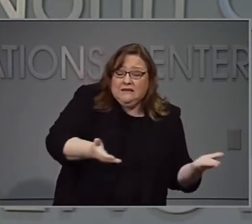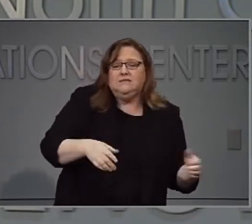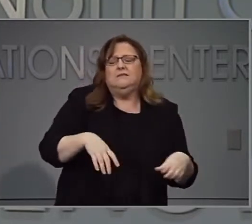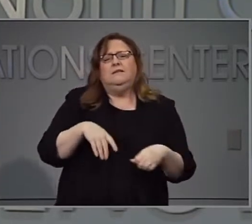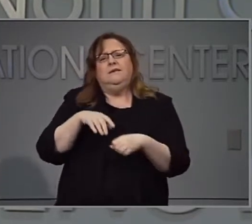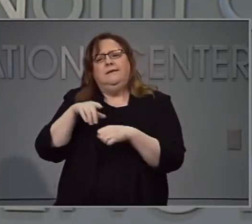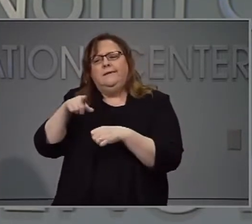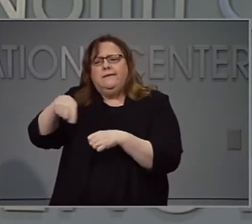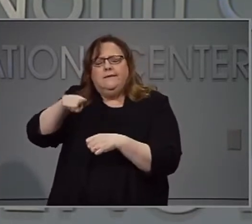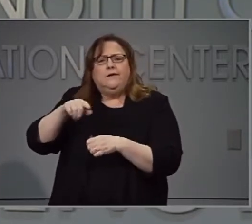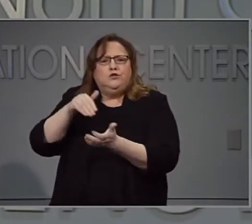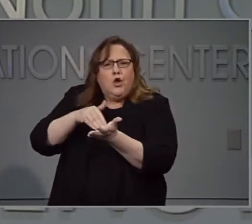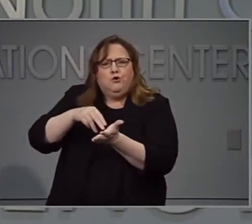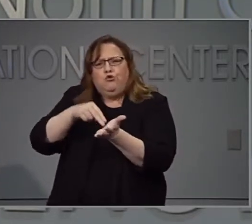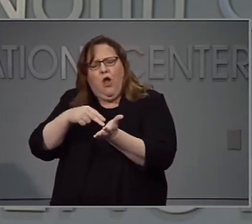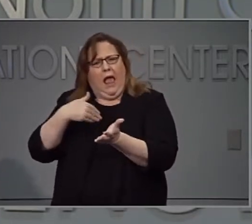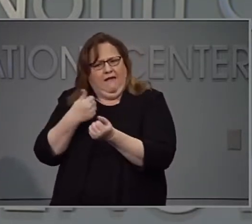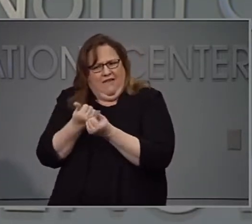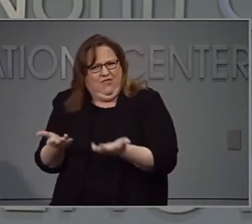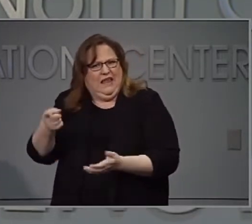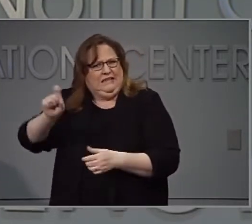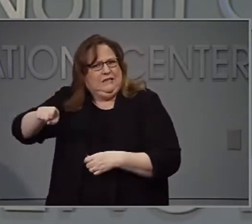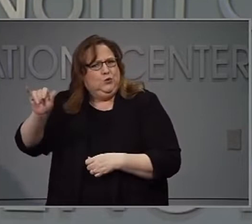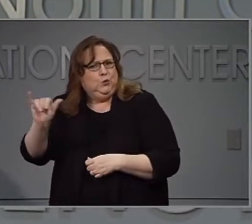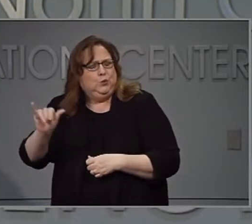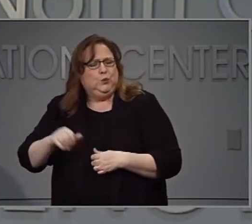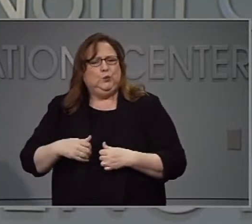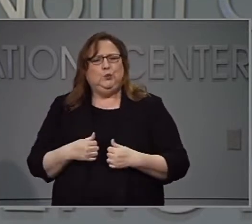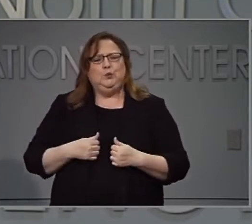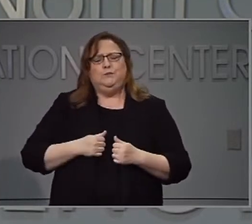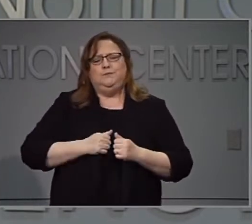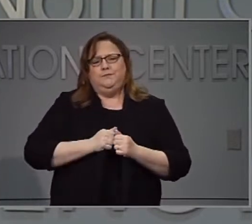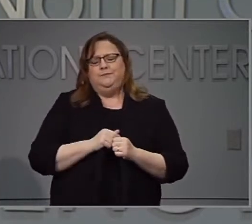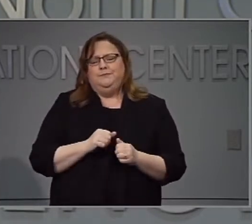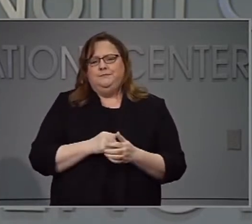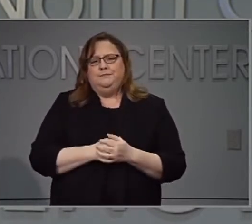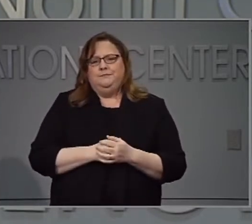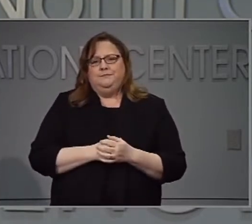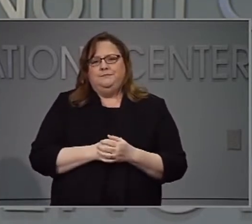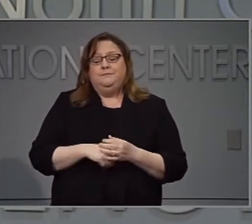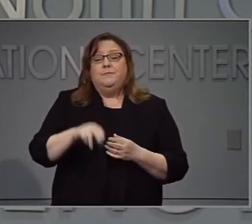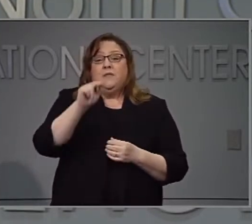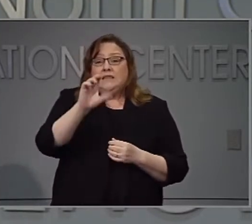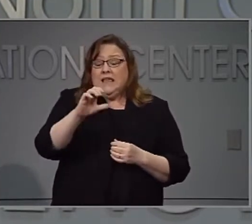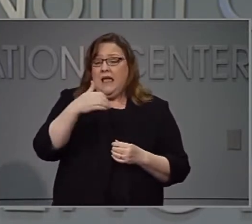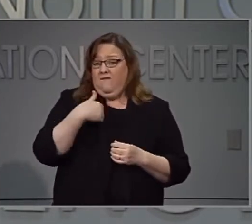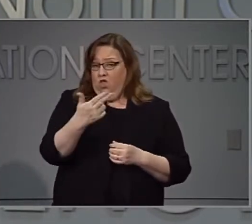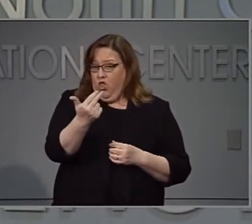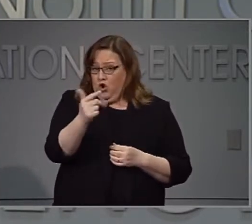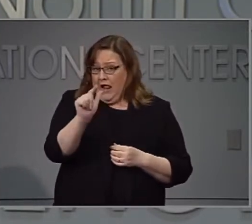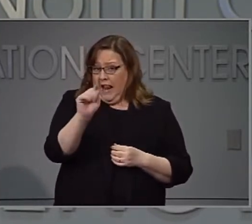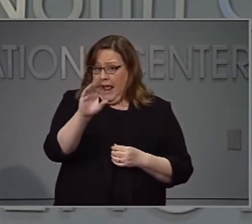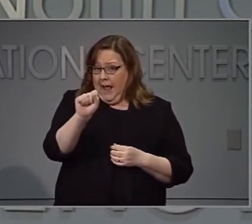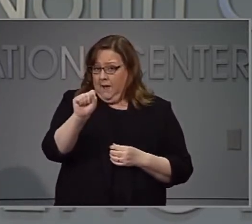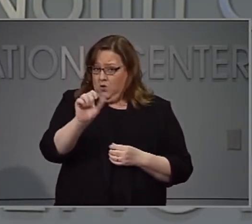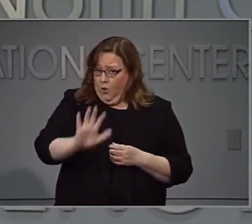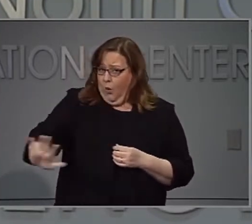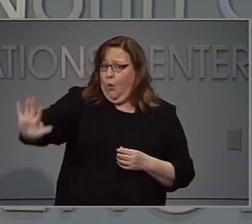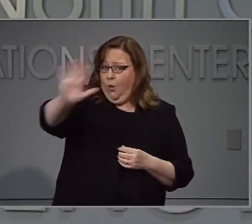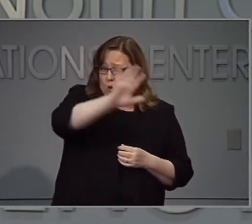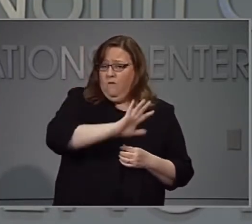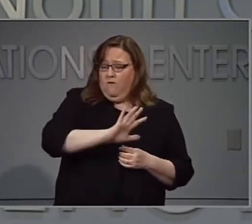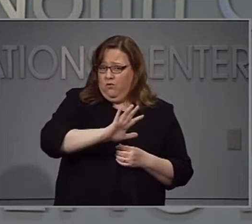North Carolina now has 13 labs, public, private, and hospital, that have performed at